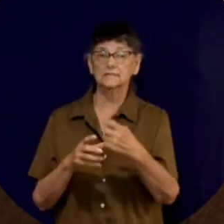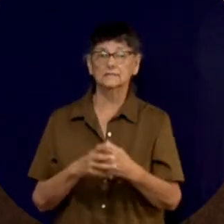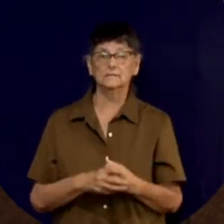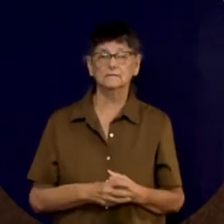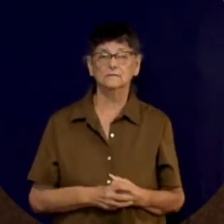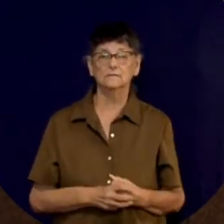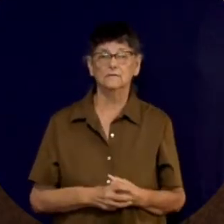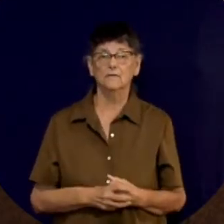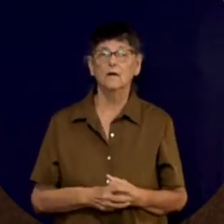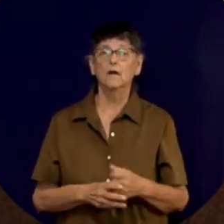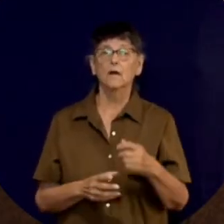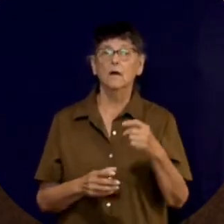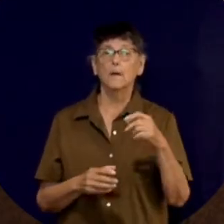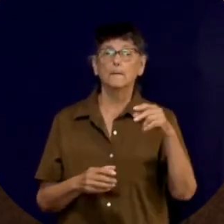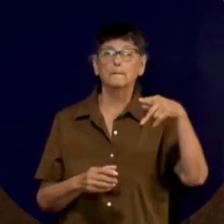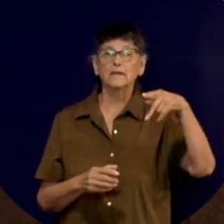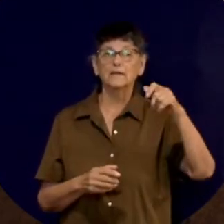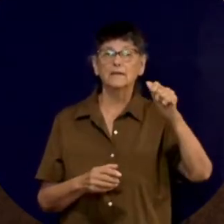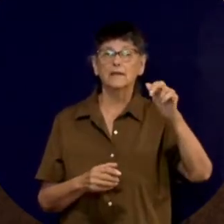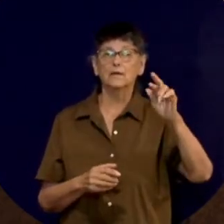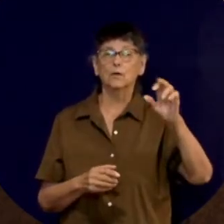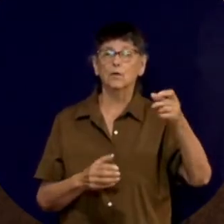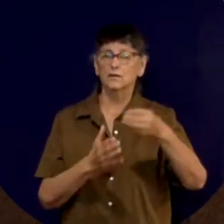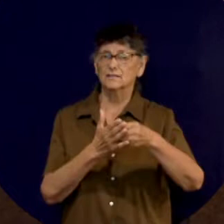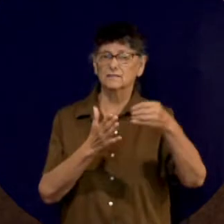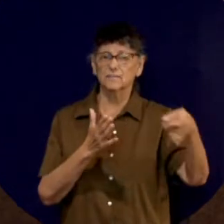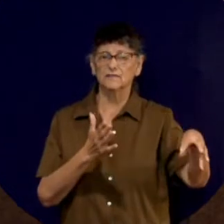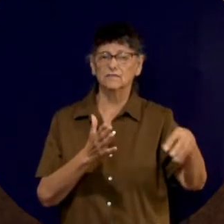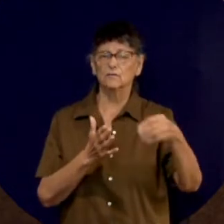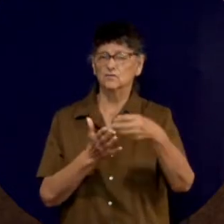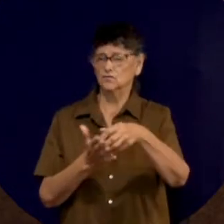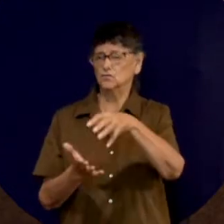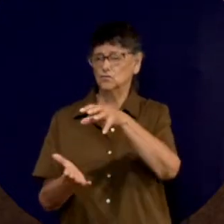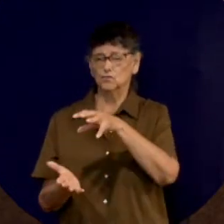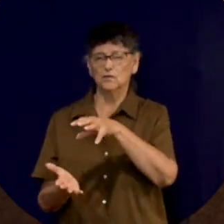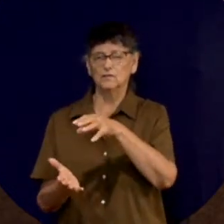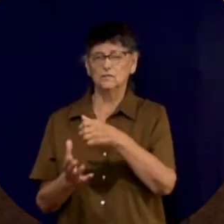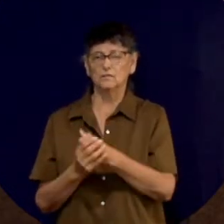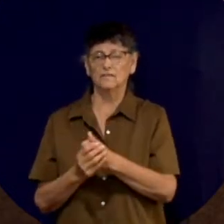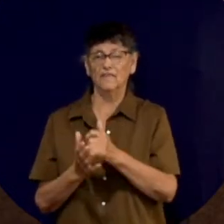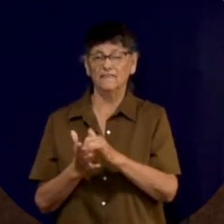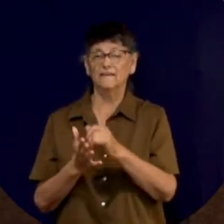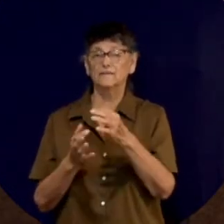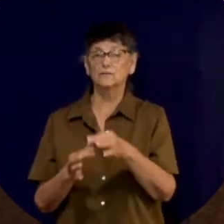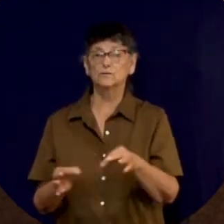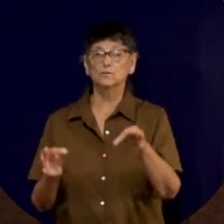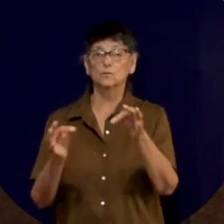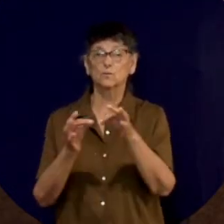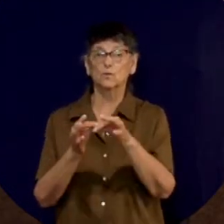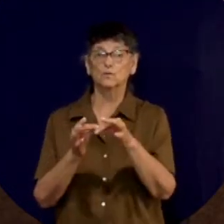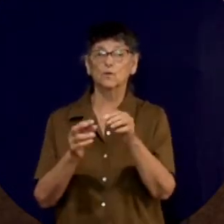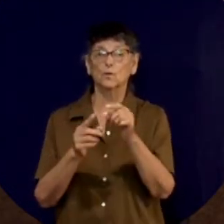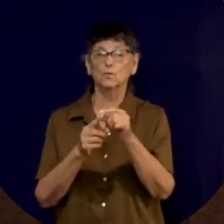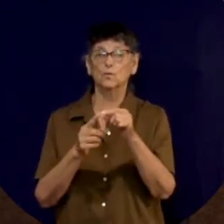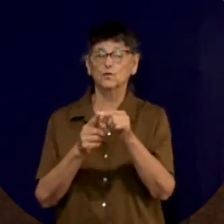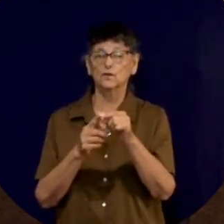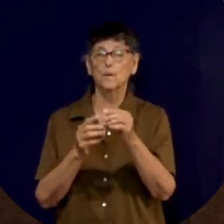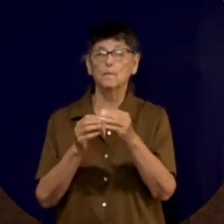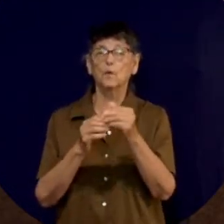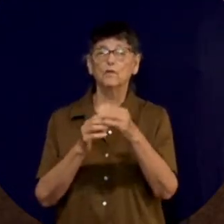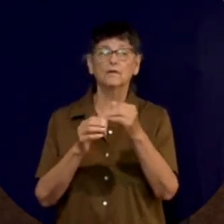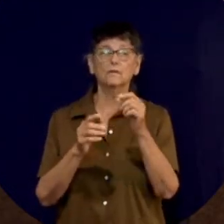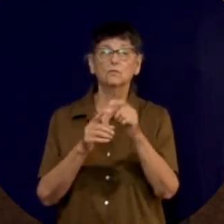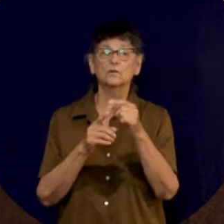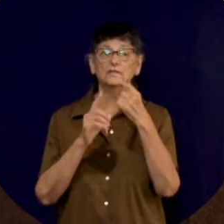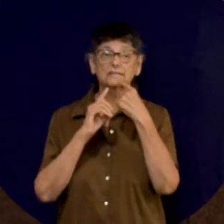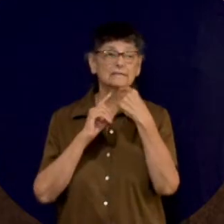sees a pearl of great price. He sees a treasure that is worth more than words can